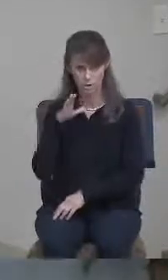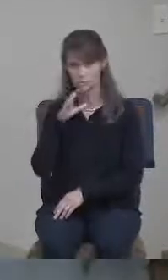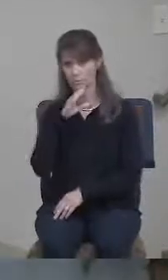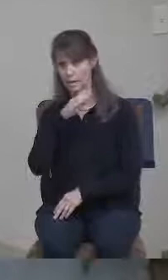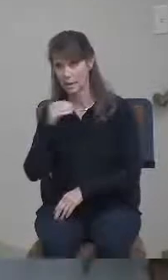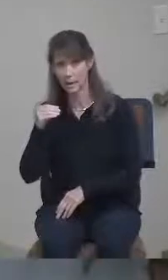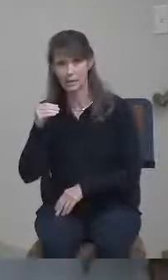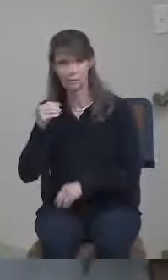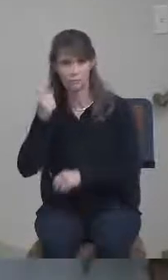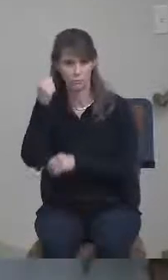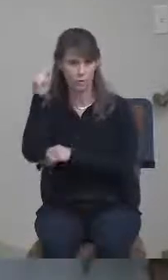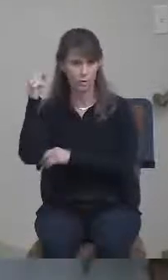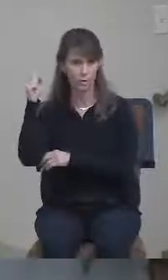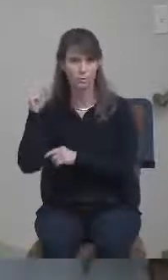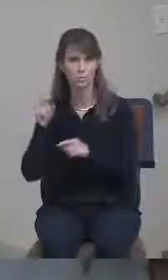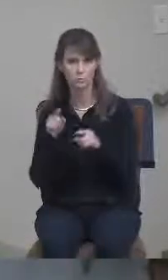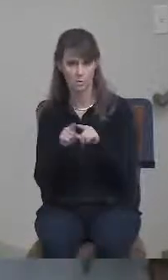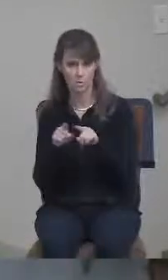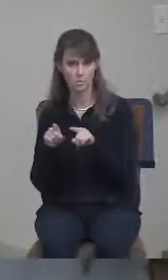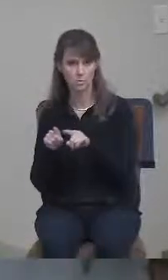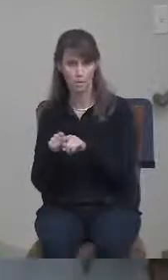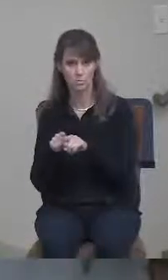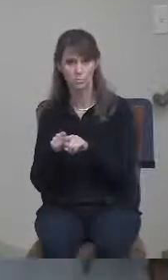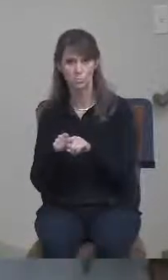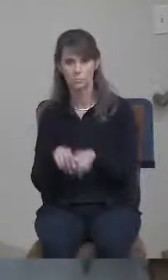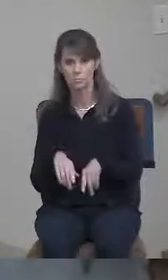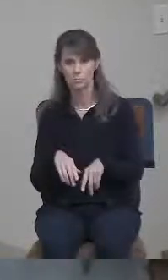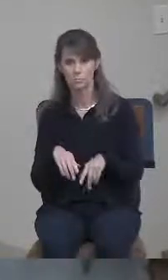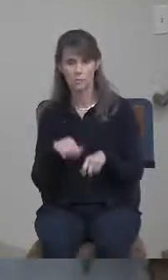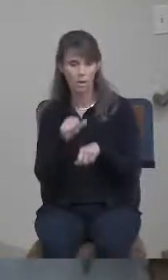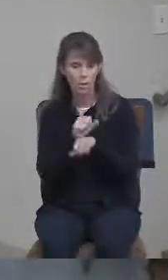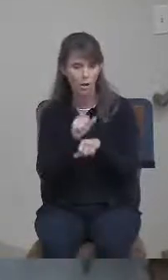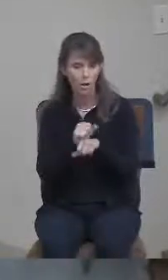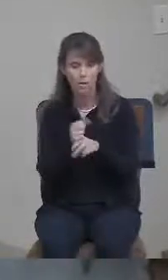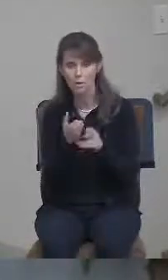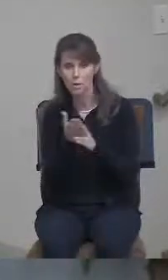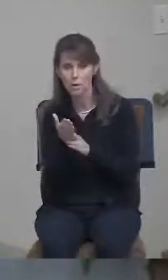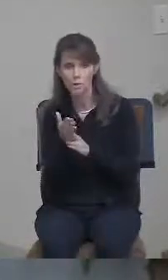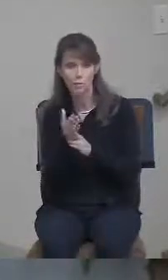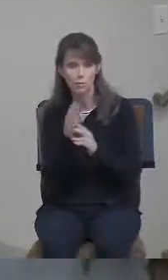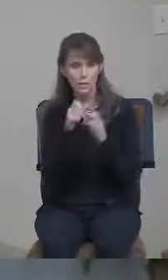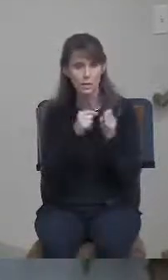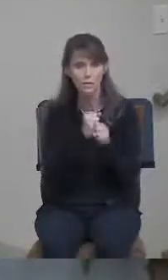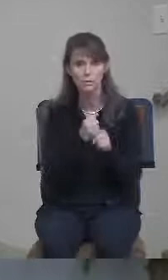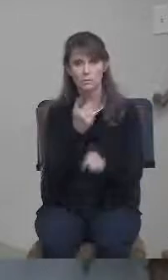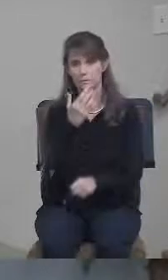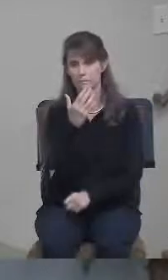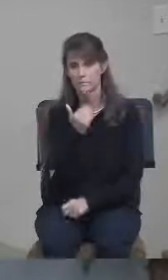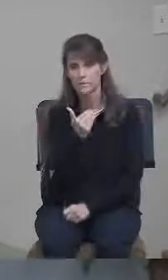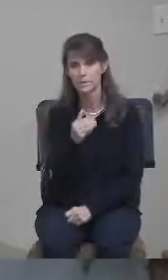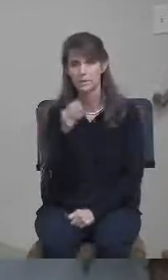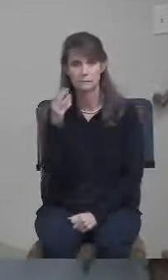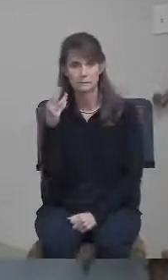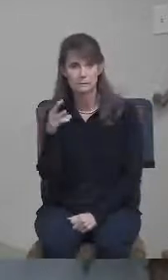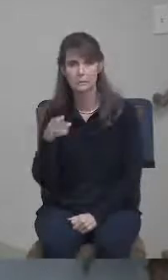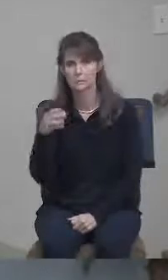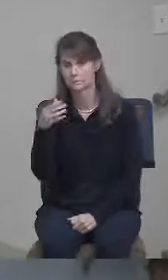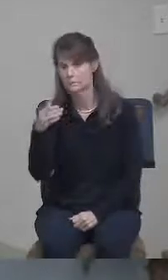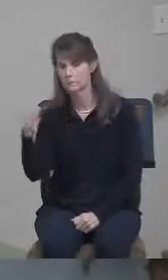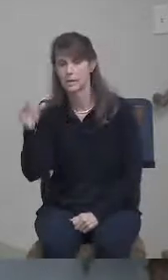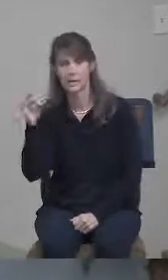that then began to work in the 15th, 16th, 17th, 18th centuries. And